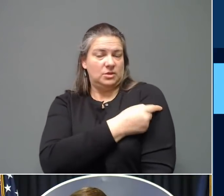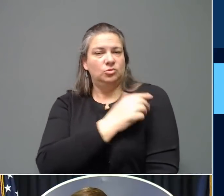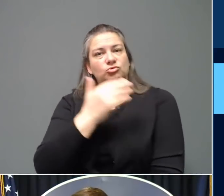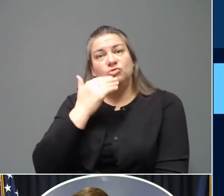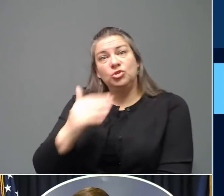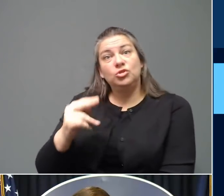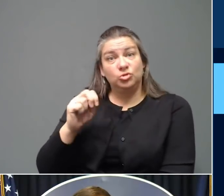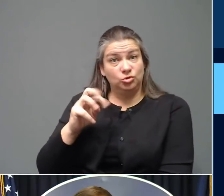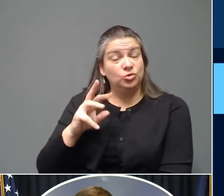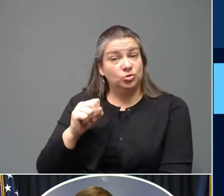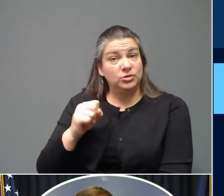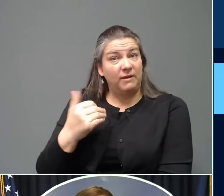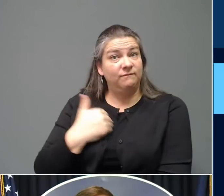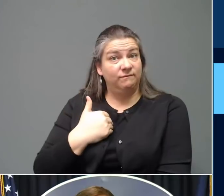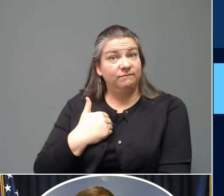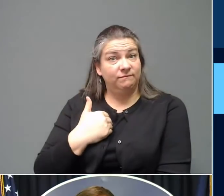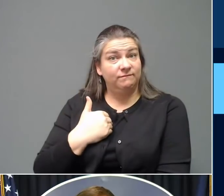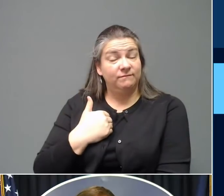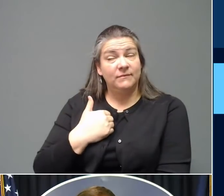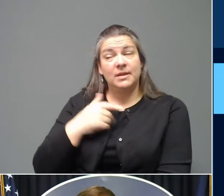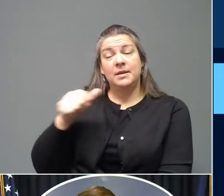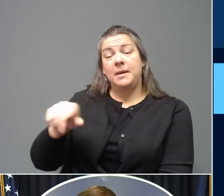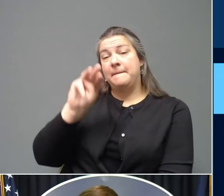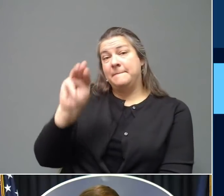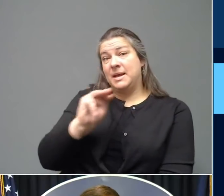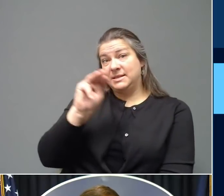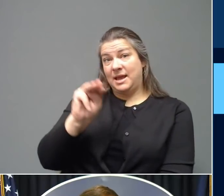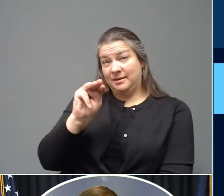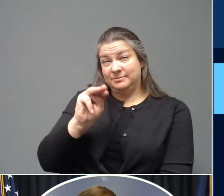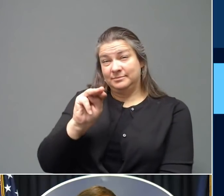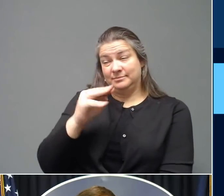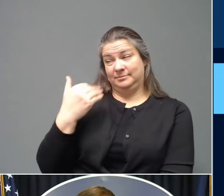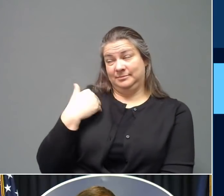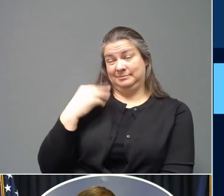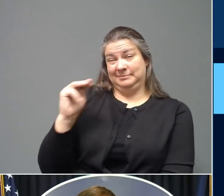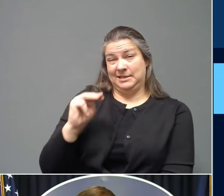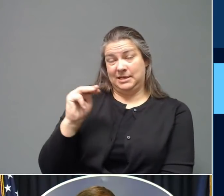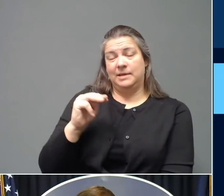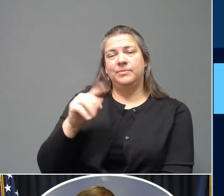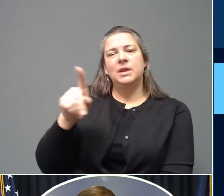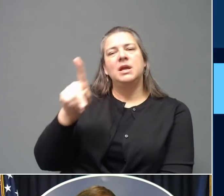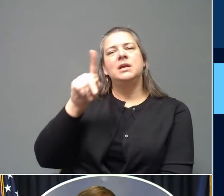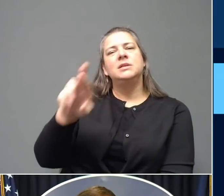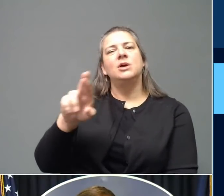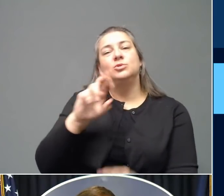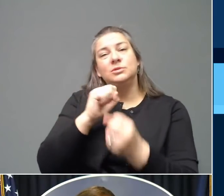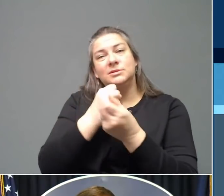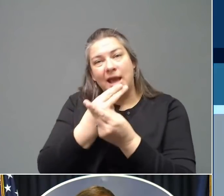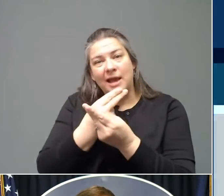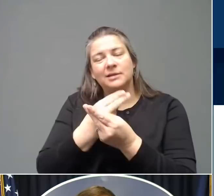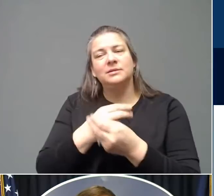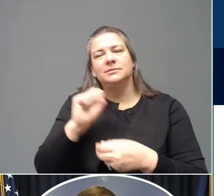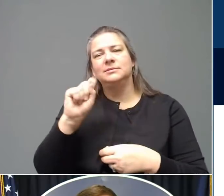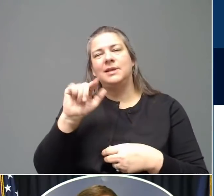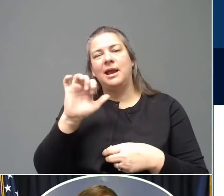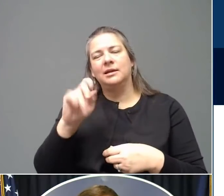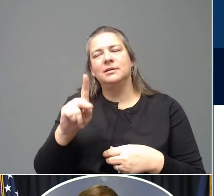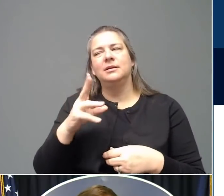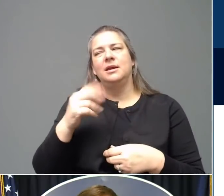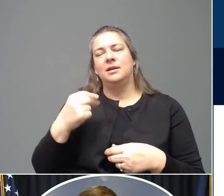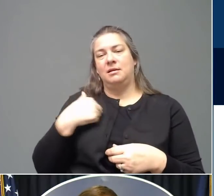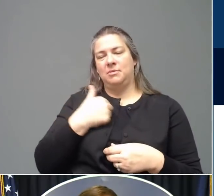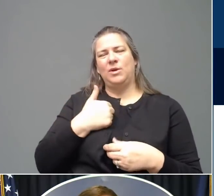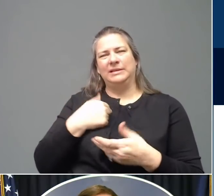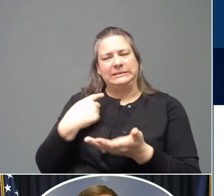Monday, Dr. Stack and I talked about how the speed that we were vaccinating people